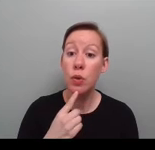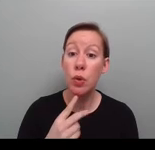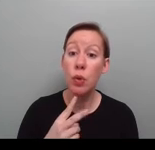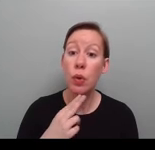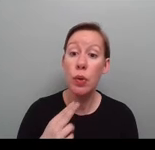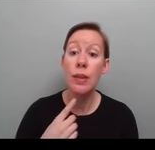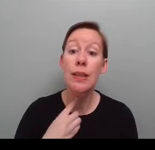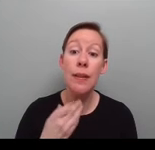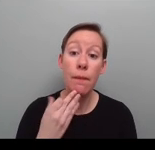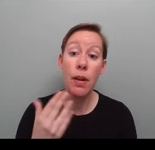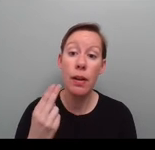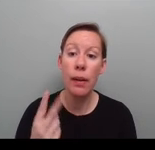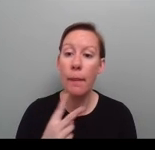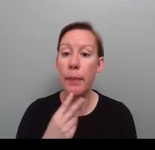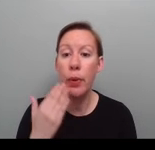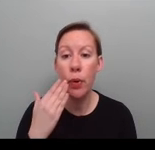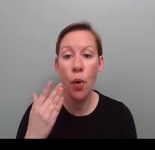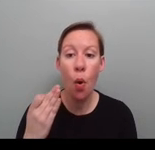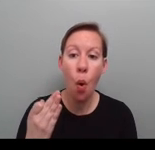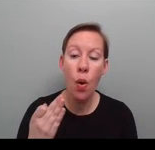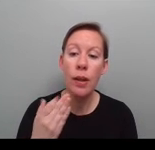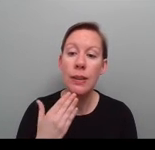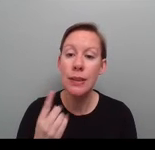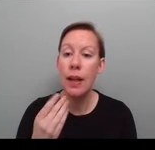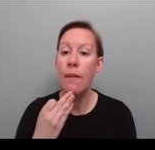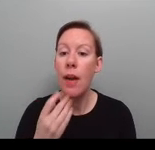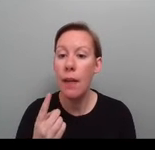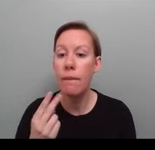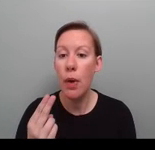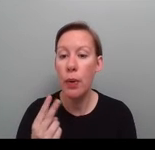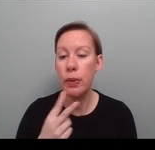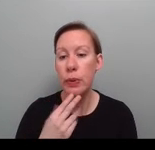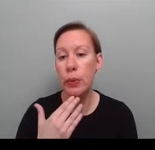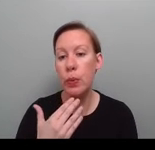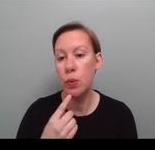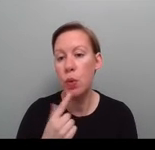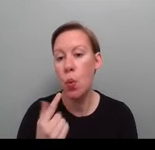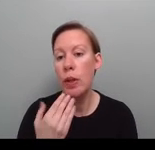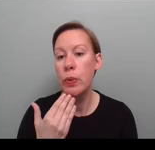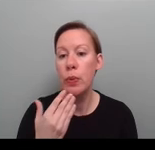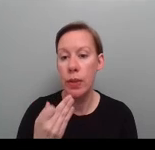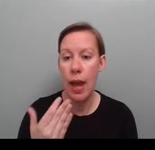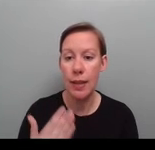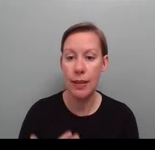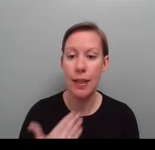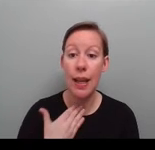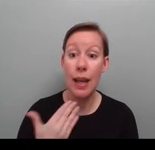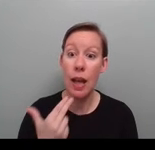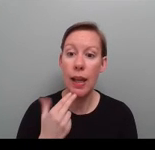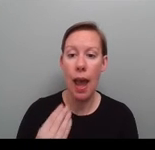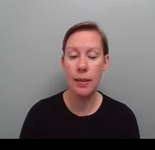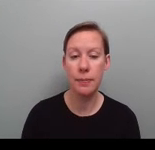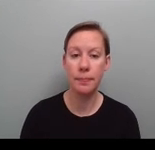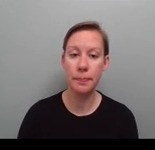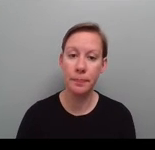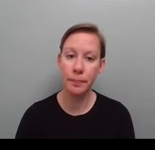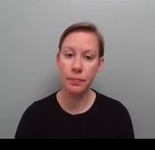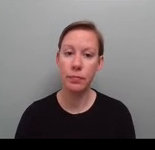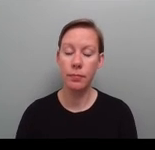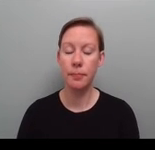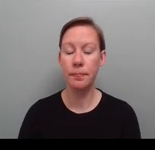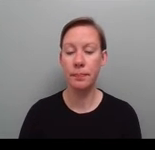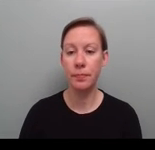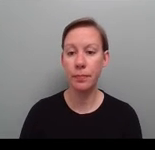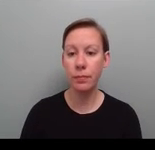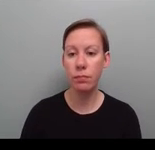end up using a different computer or maybe a different set of headphones, you do want to test for your camera and microphone to be working